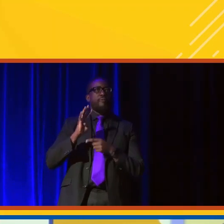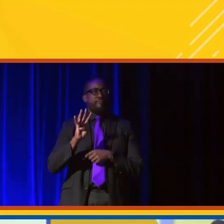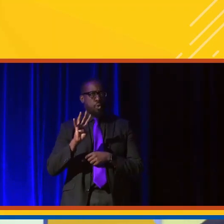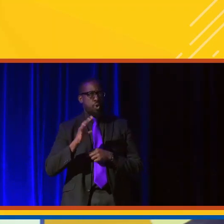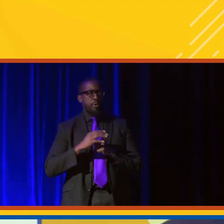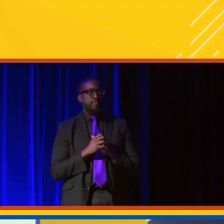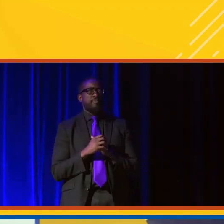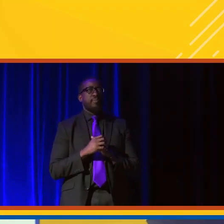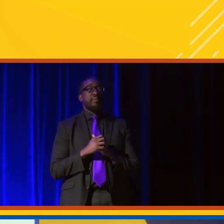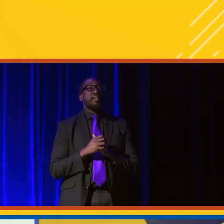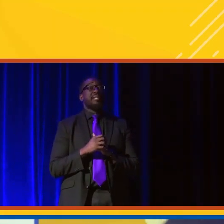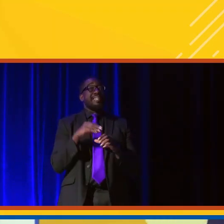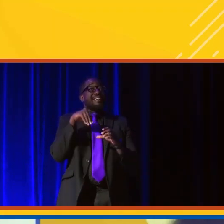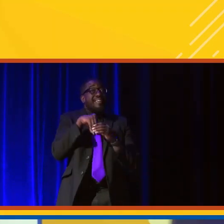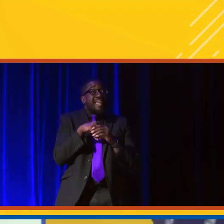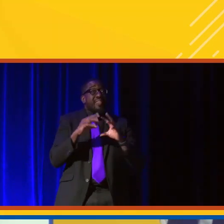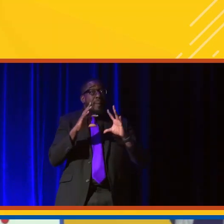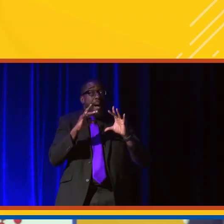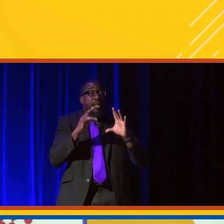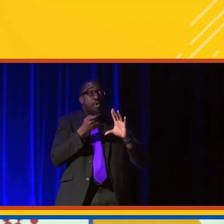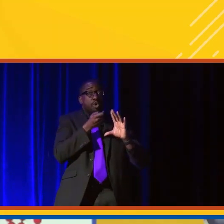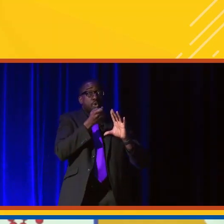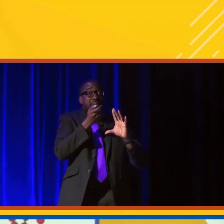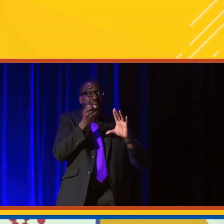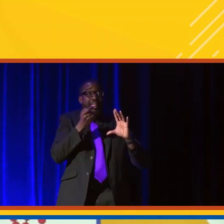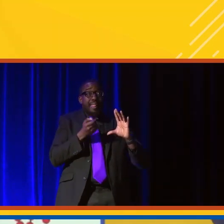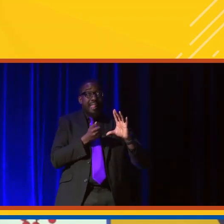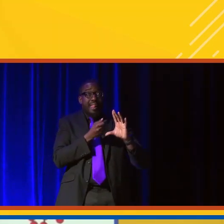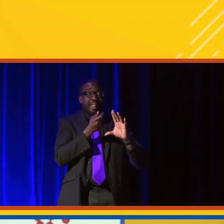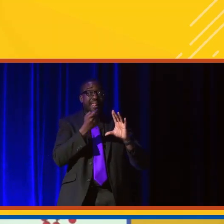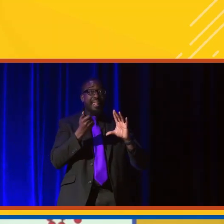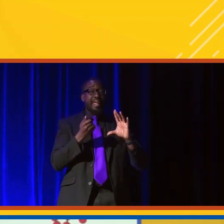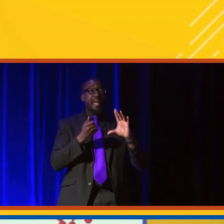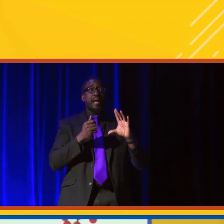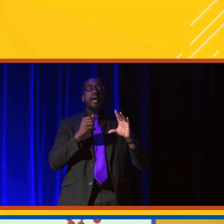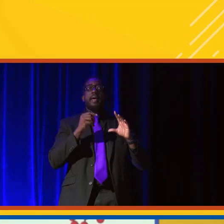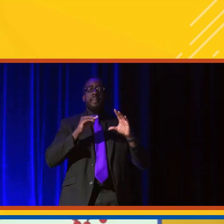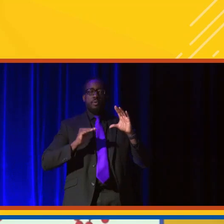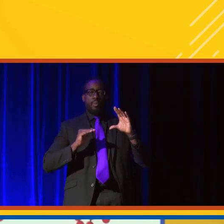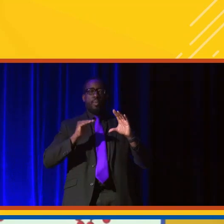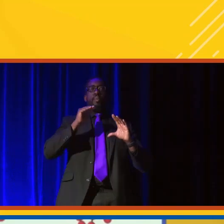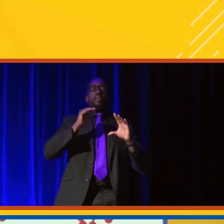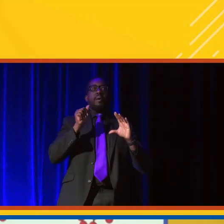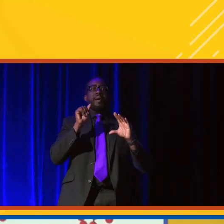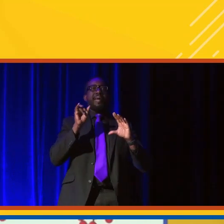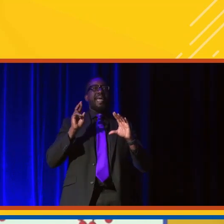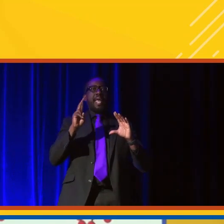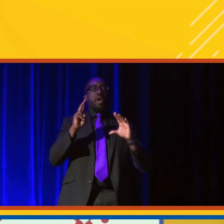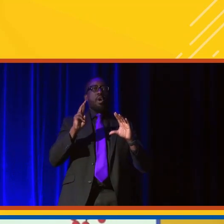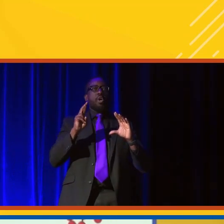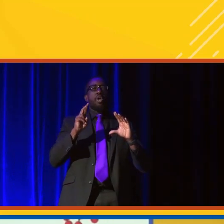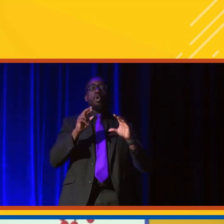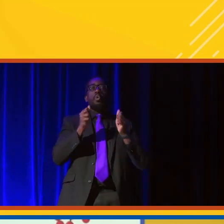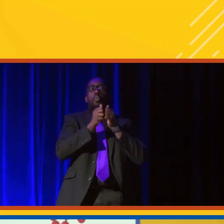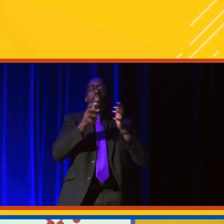deleting information in the molecule, the error has to go up. You're trying to make a prediction without all of the knowledge of the nuclei.